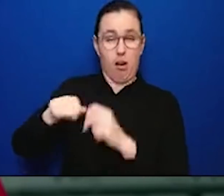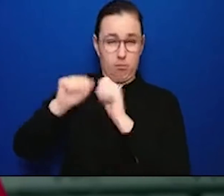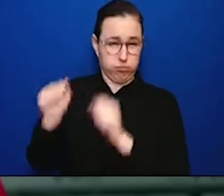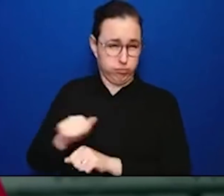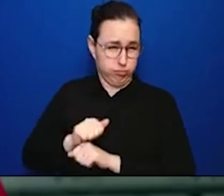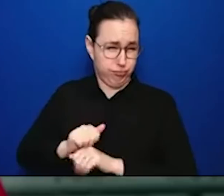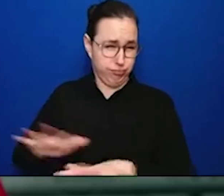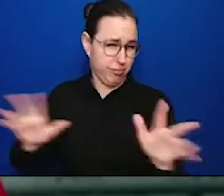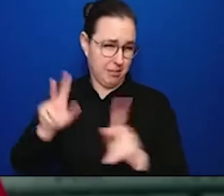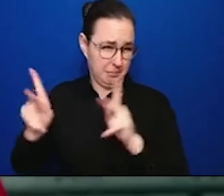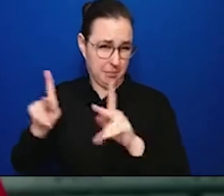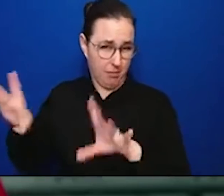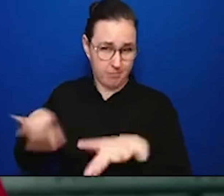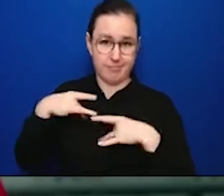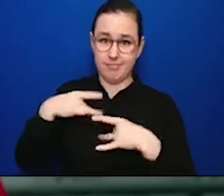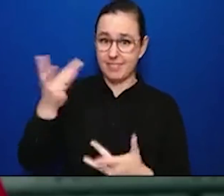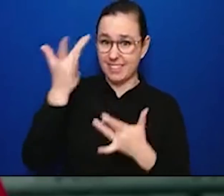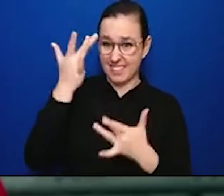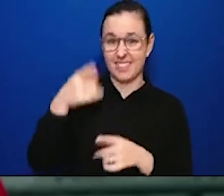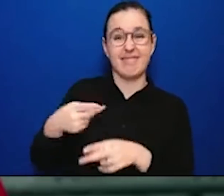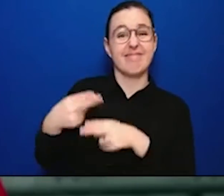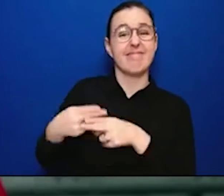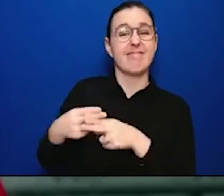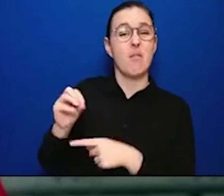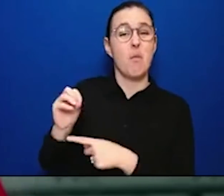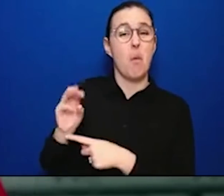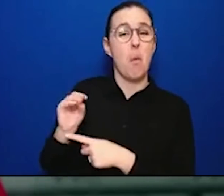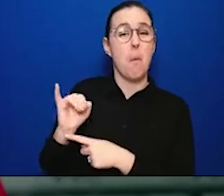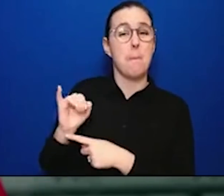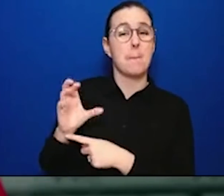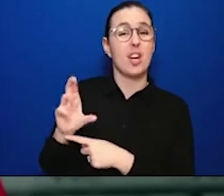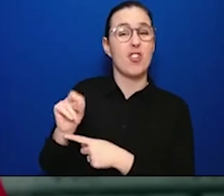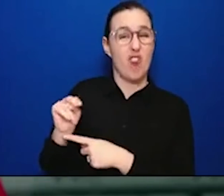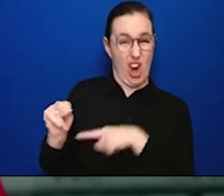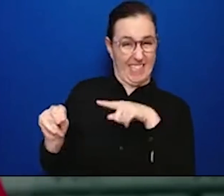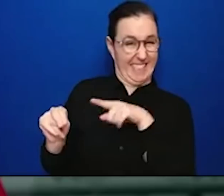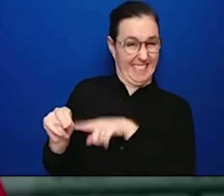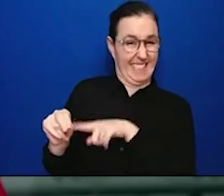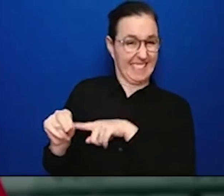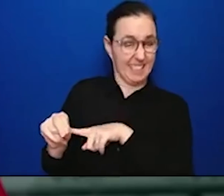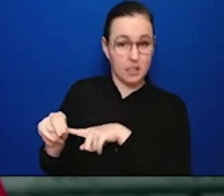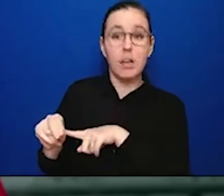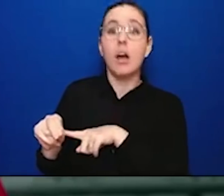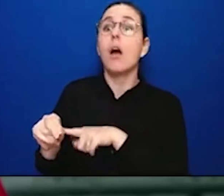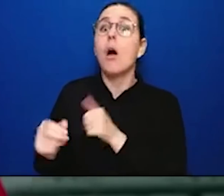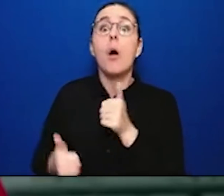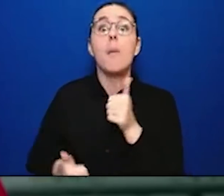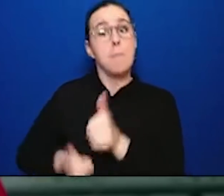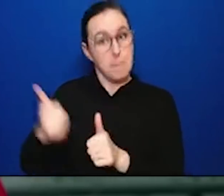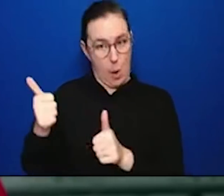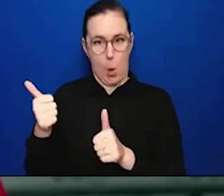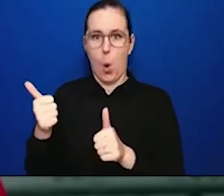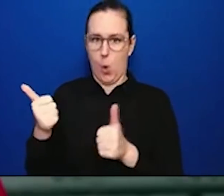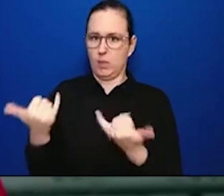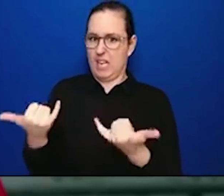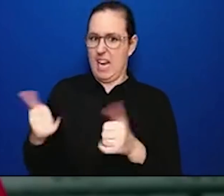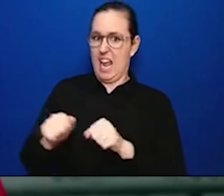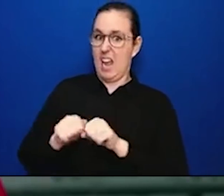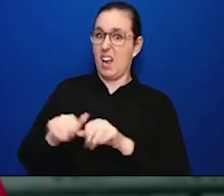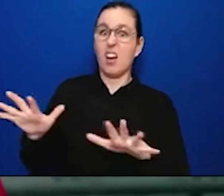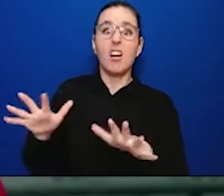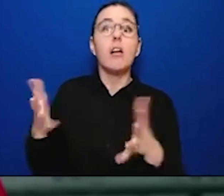now taken over here in British Columbia means that we are in a different race, in a different storm